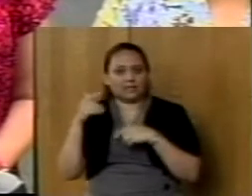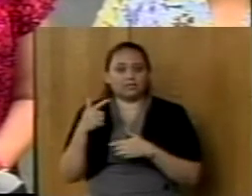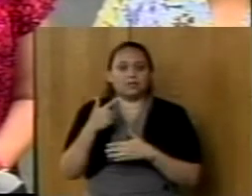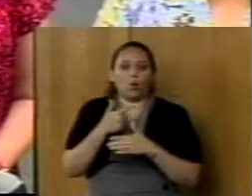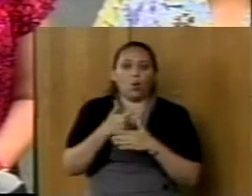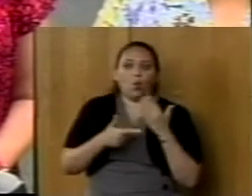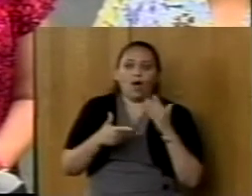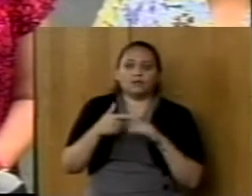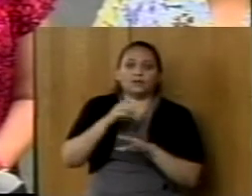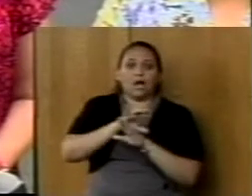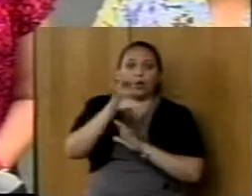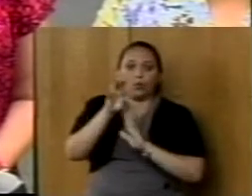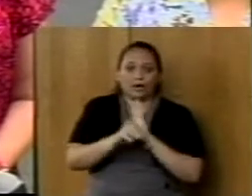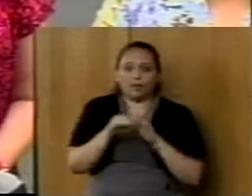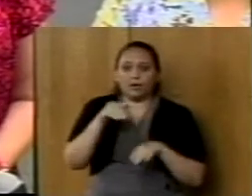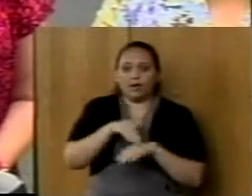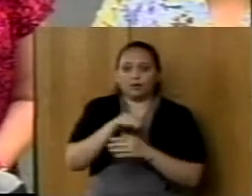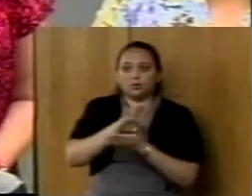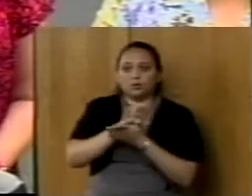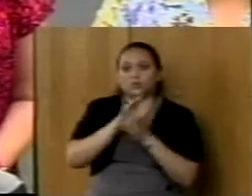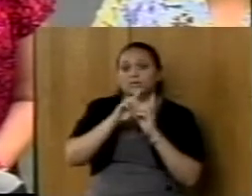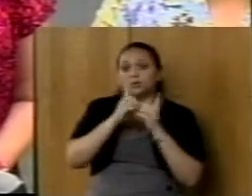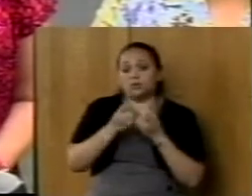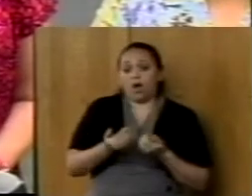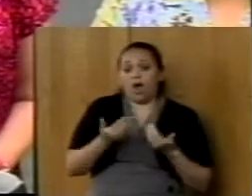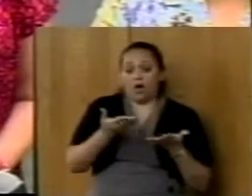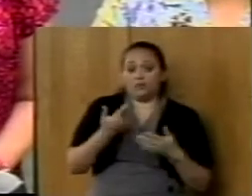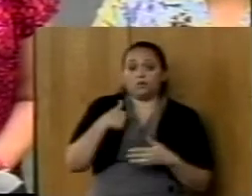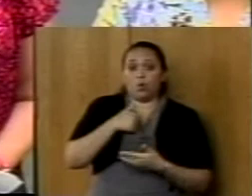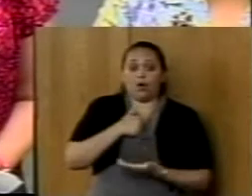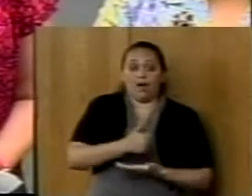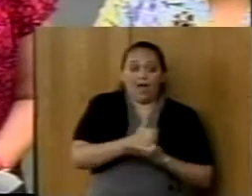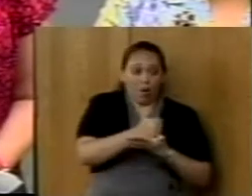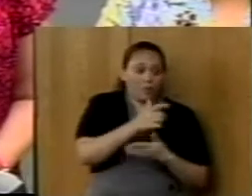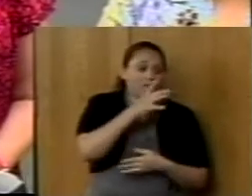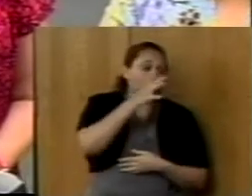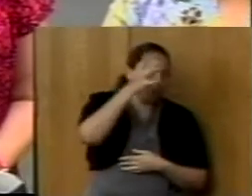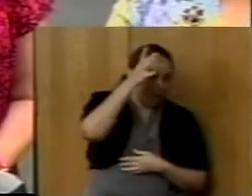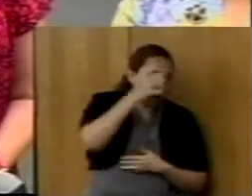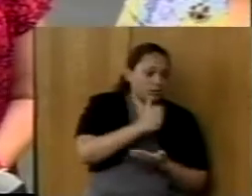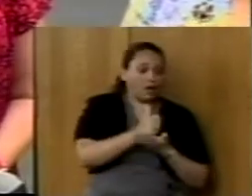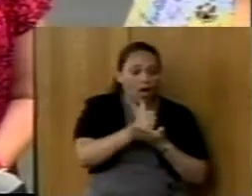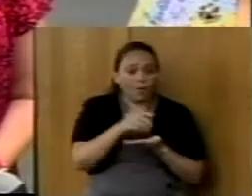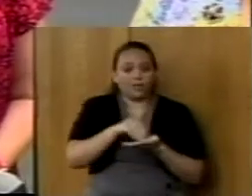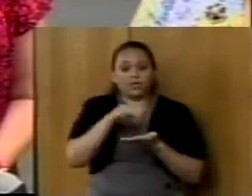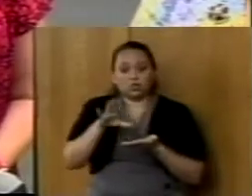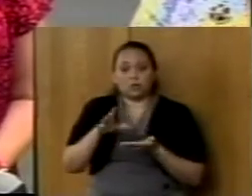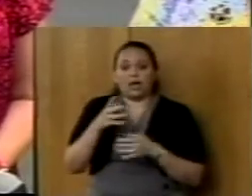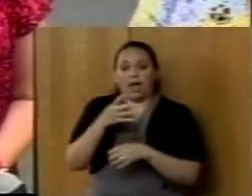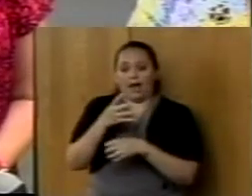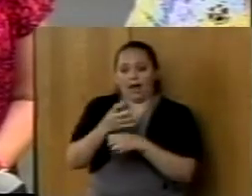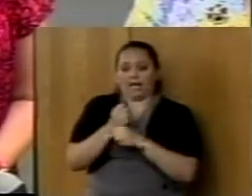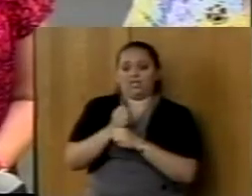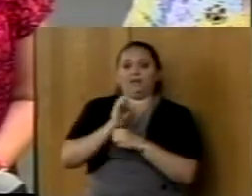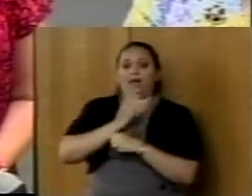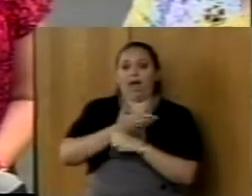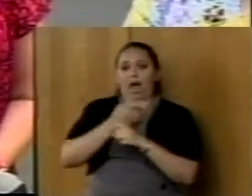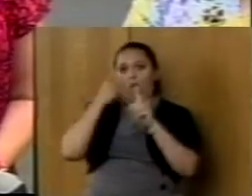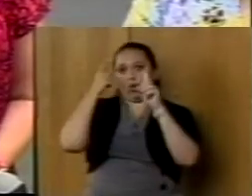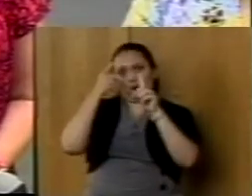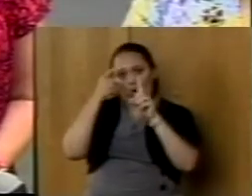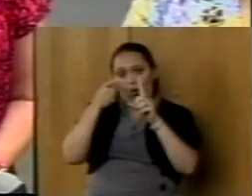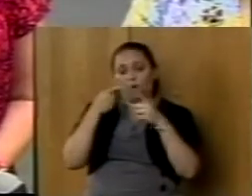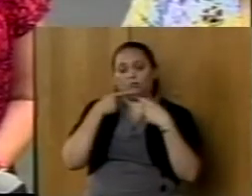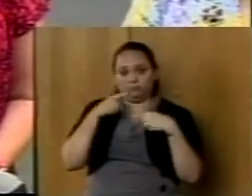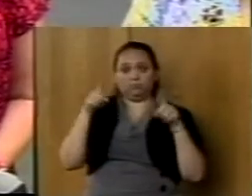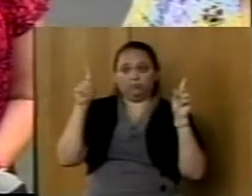the school district that we're offering. So we're helping the parents, we're helping the students, and achieving our goal of getting them ready for our